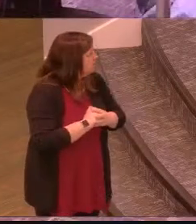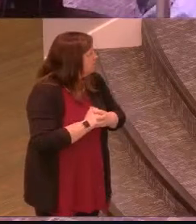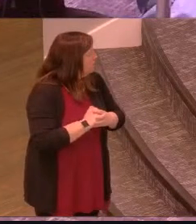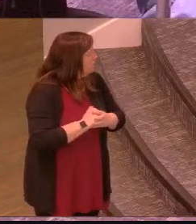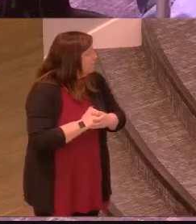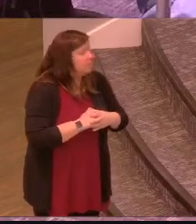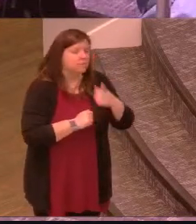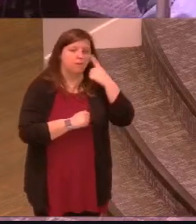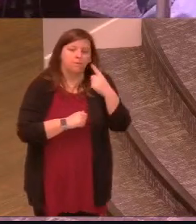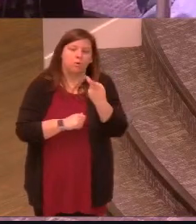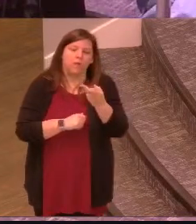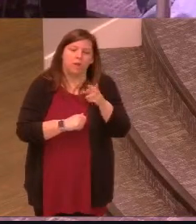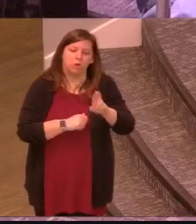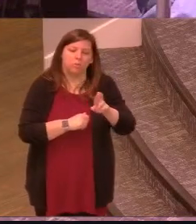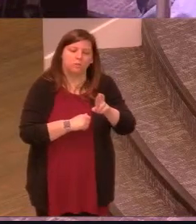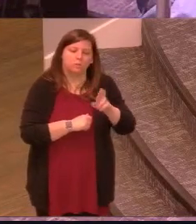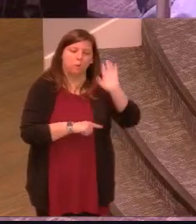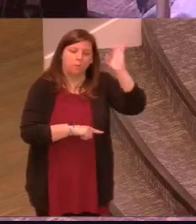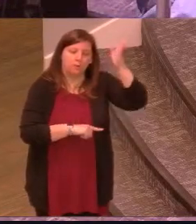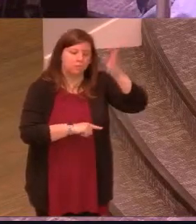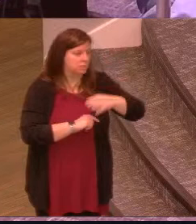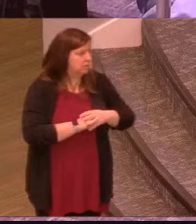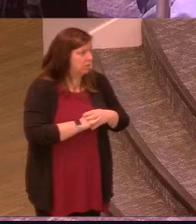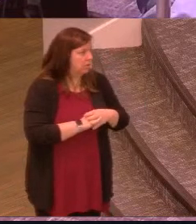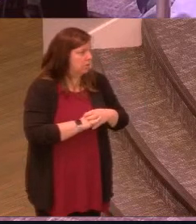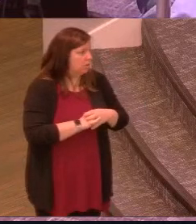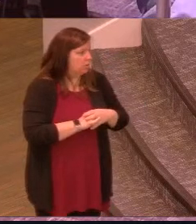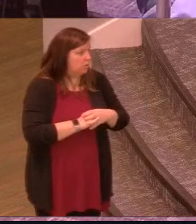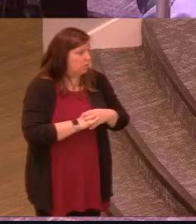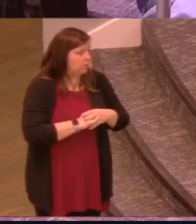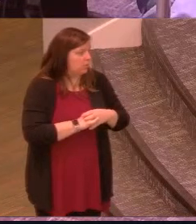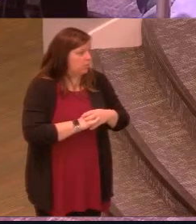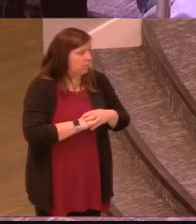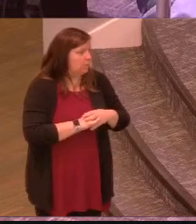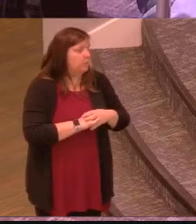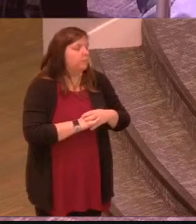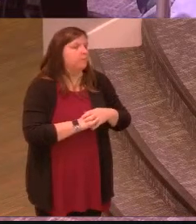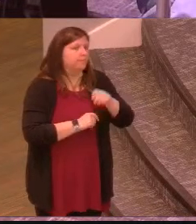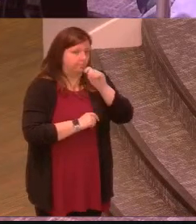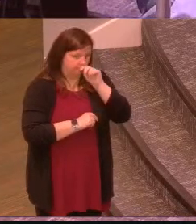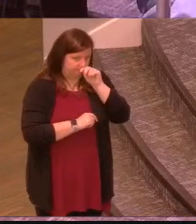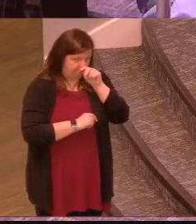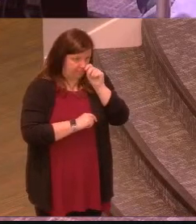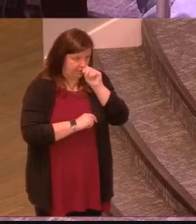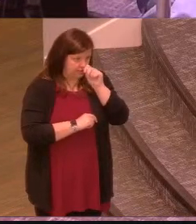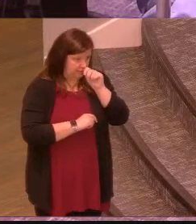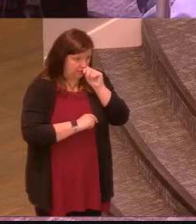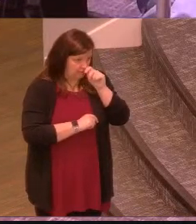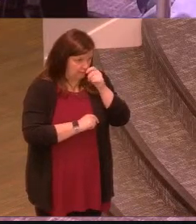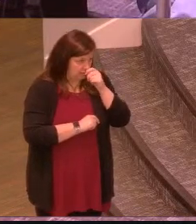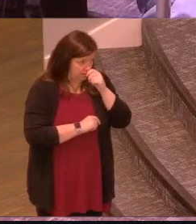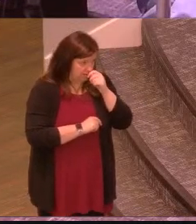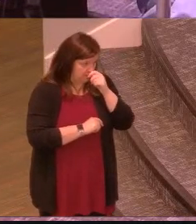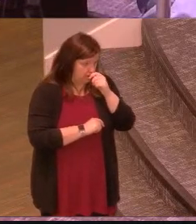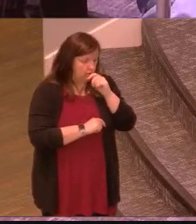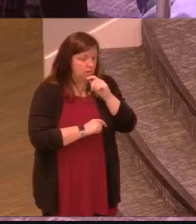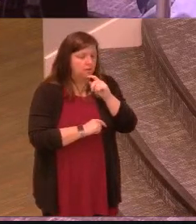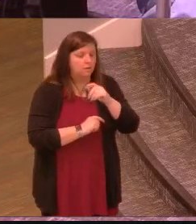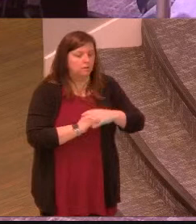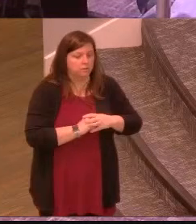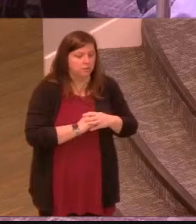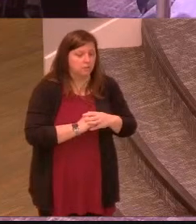human resources presentation, once the dust settles, I really hope that we're able to do a very